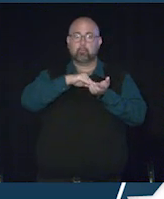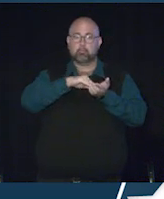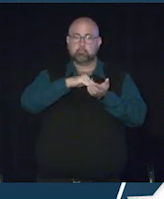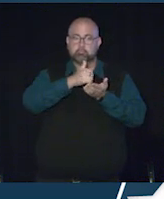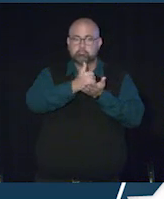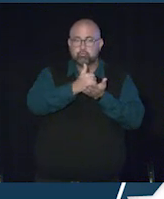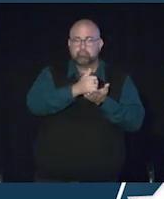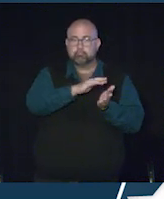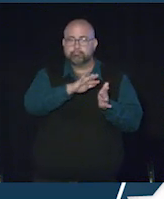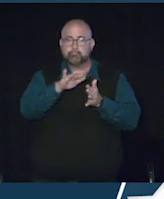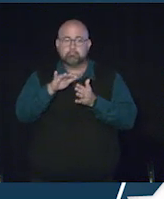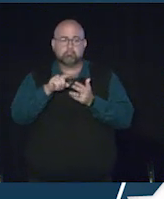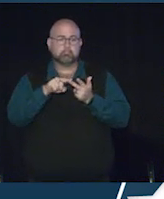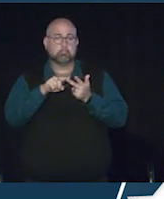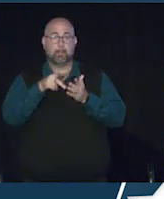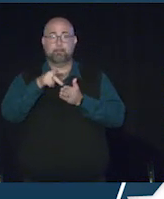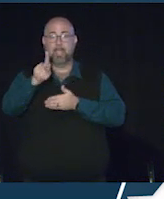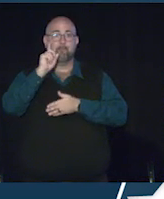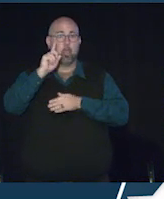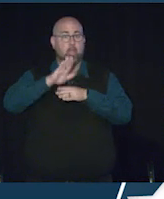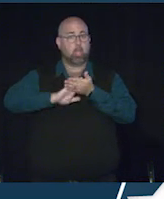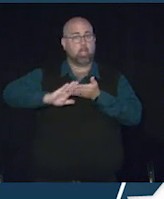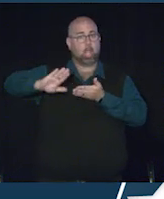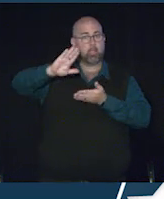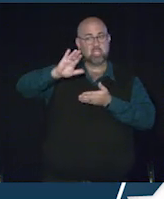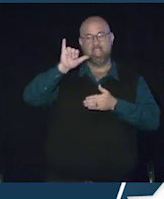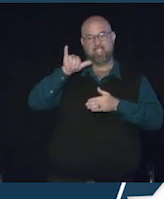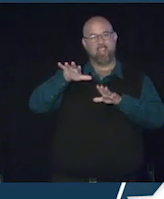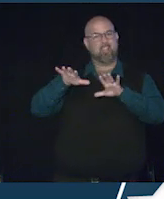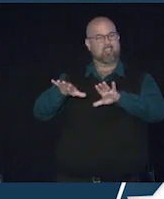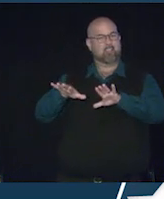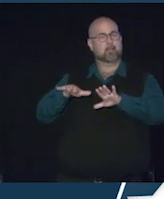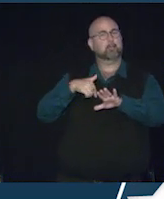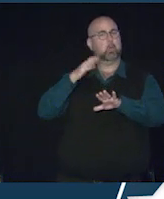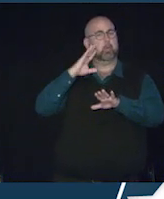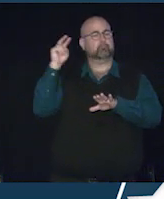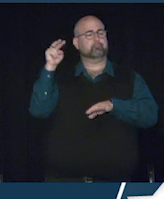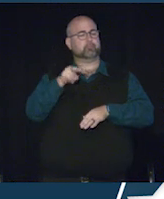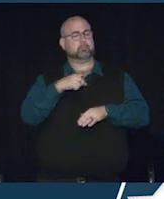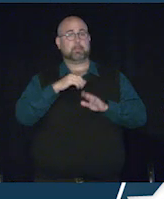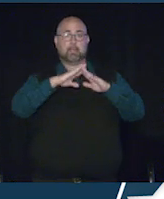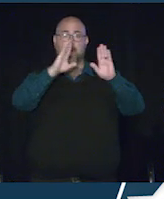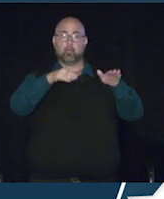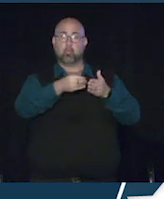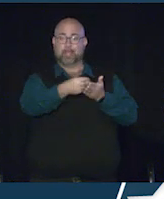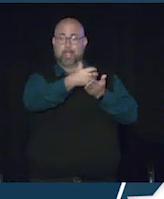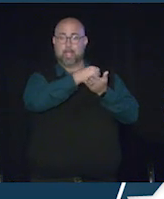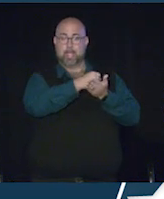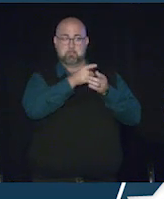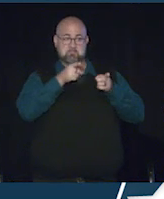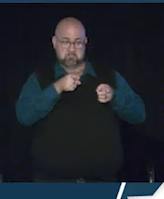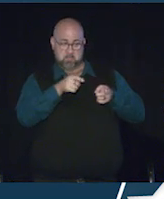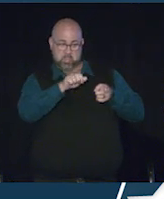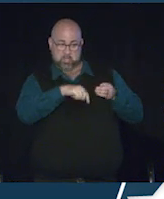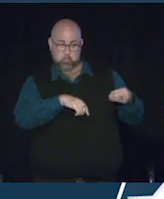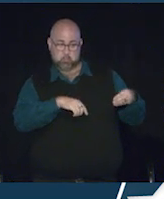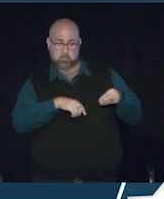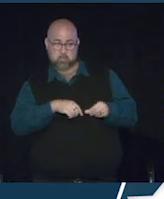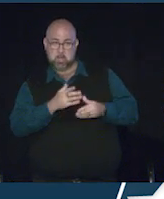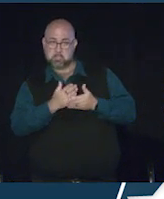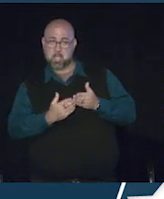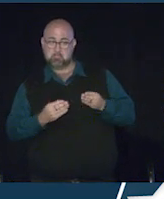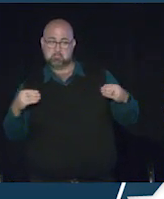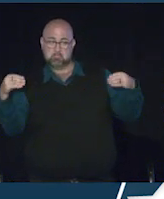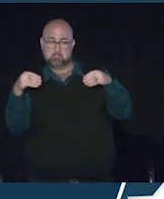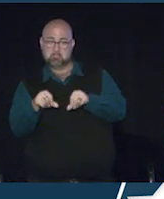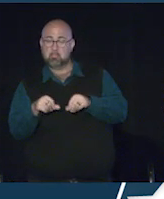treatment, maybe paying for college tuition, things of that nature, where we will look at the household income to see if the individual would need to contribute